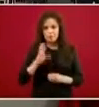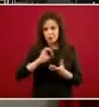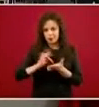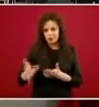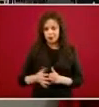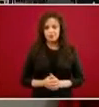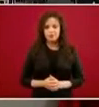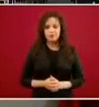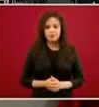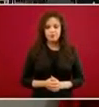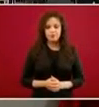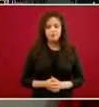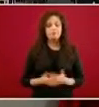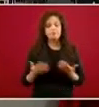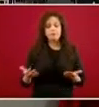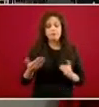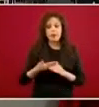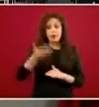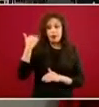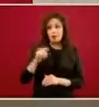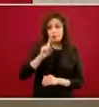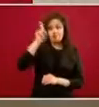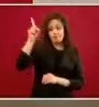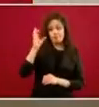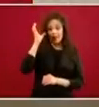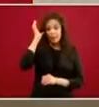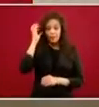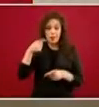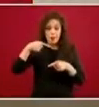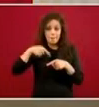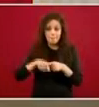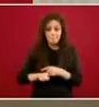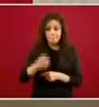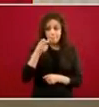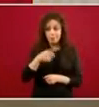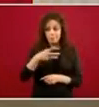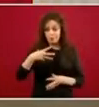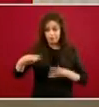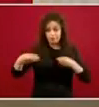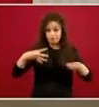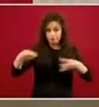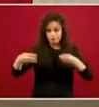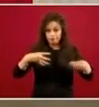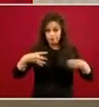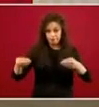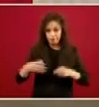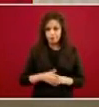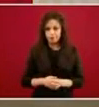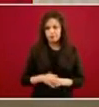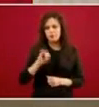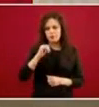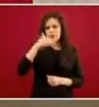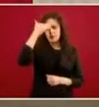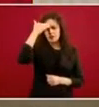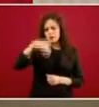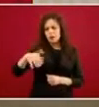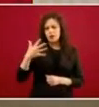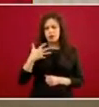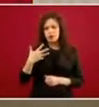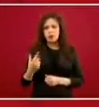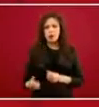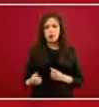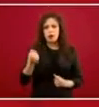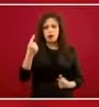measures that we are implementing? In the beginning of the epidemic, there were also cases